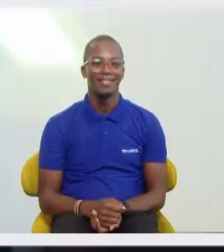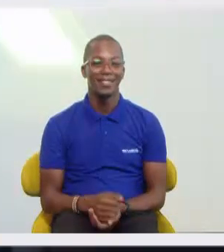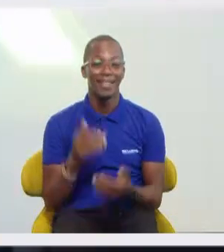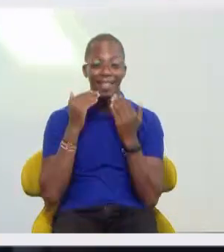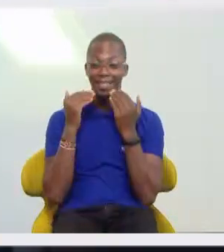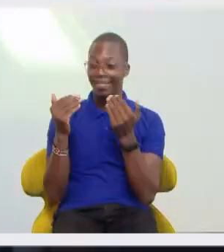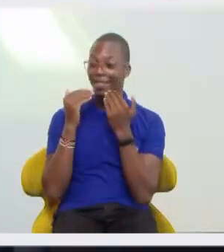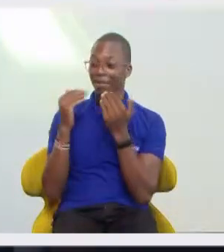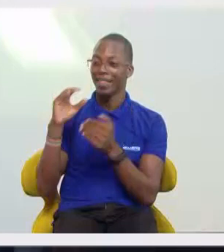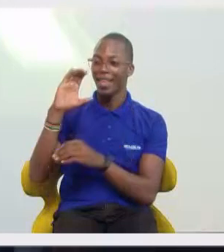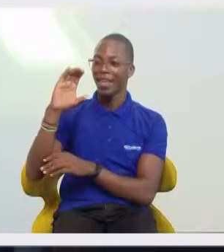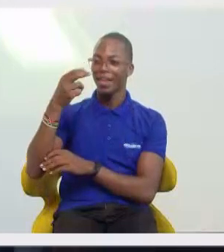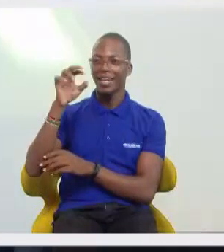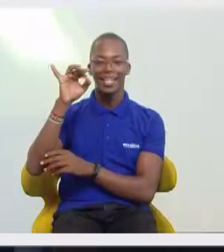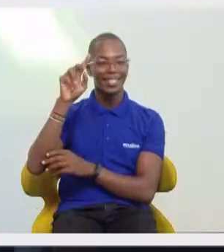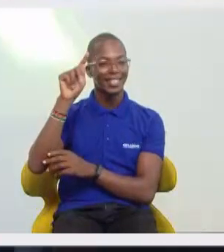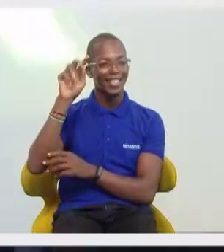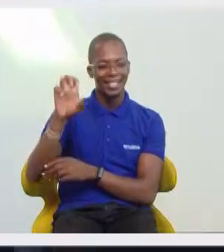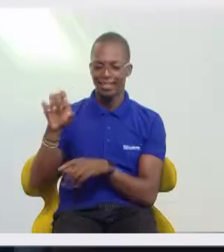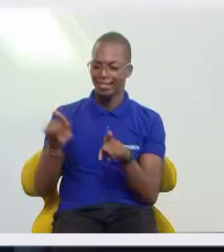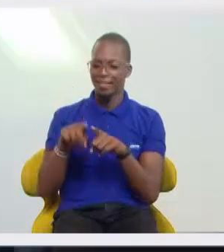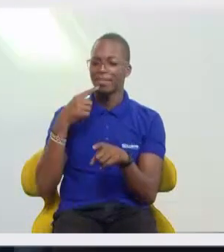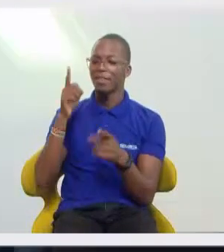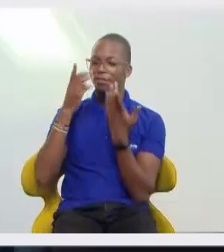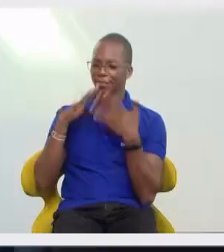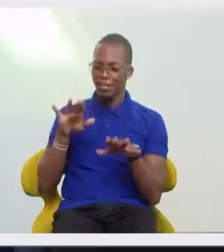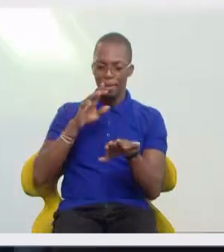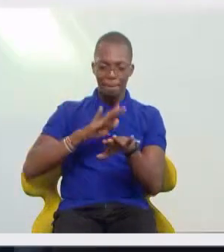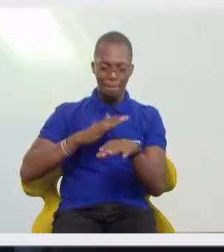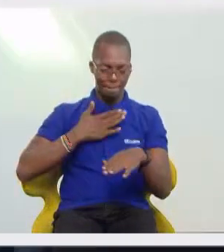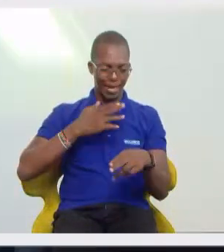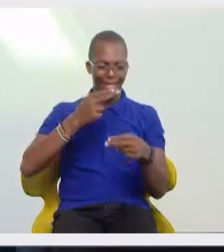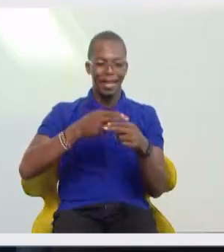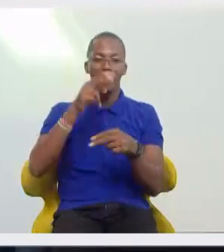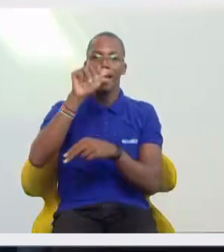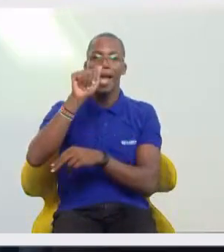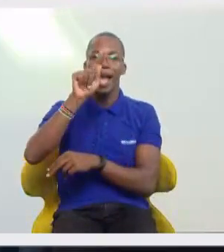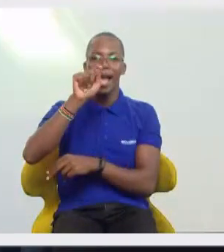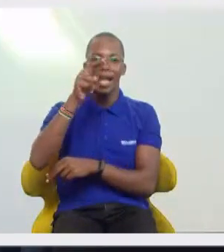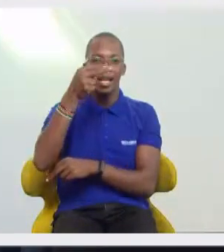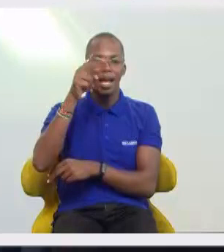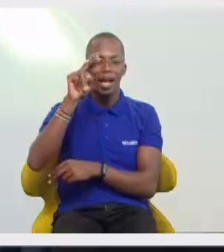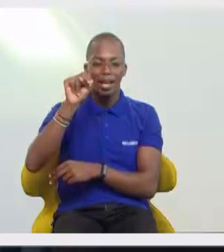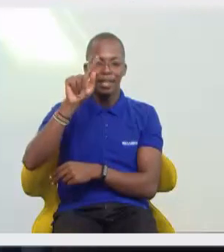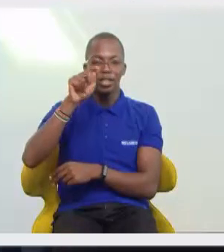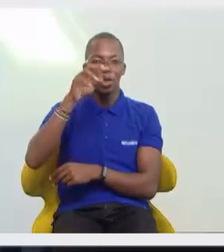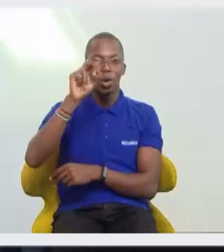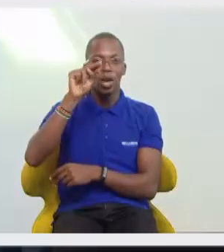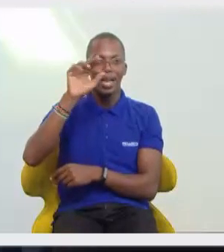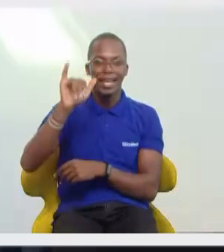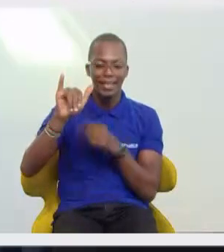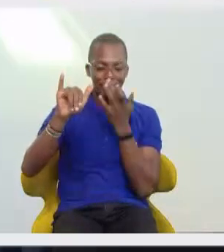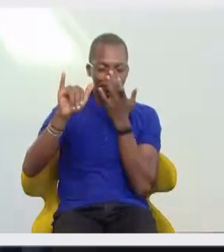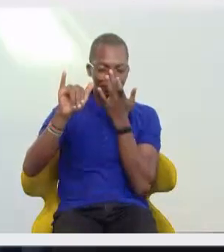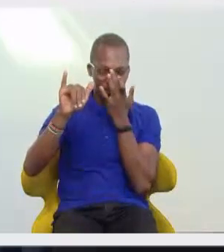Thank you, Christine. As earlier mentioned, my name is Anton Wambua. First of all, I am visually impaired or